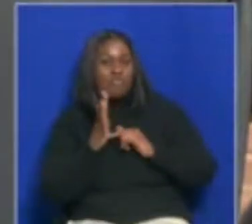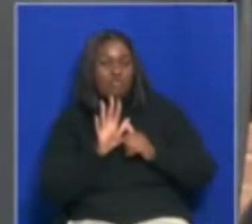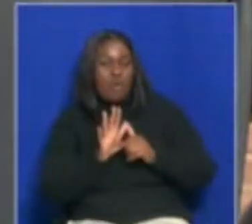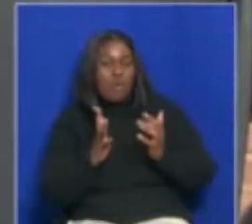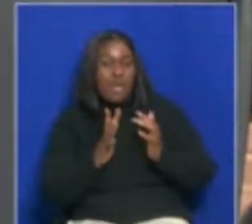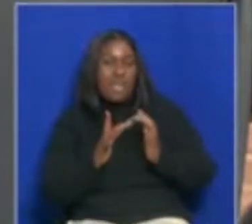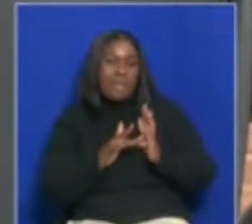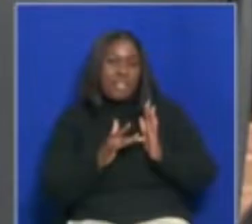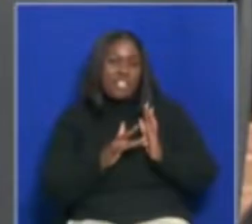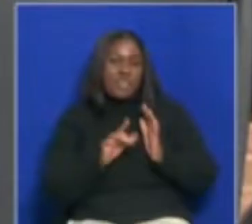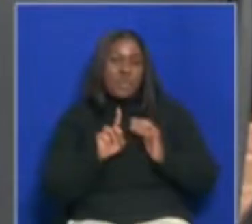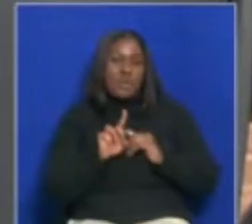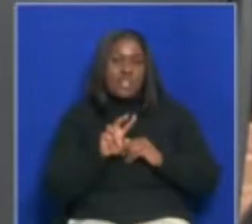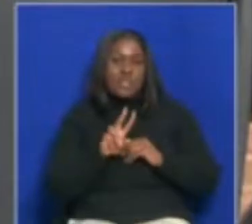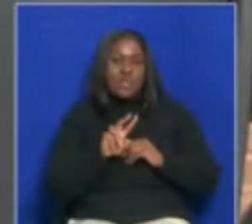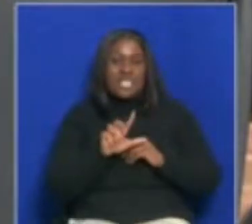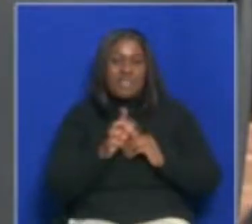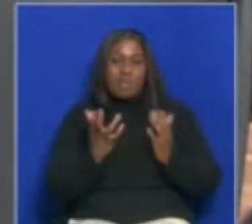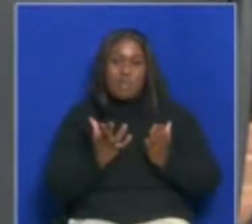it on the top